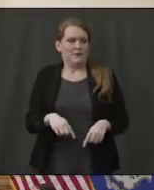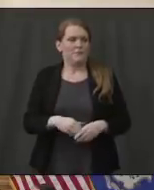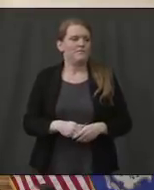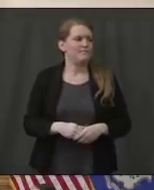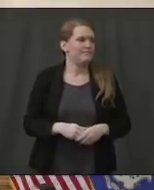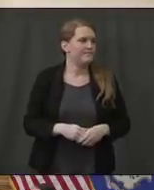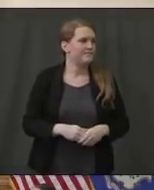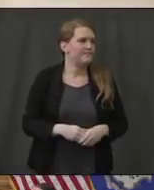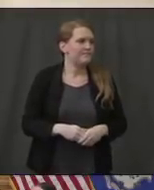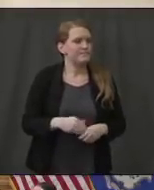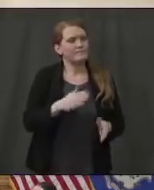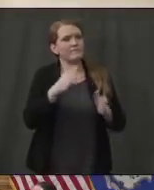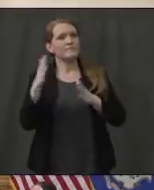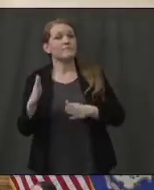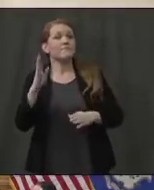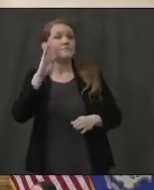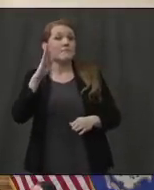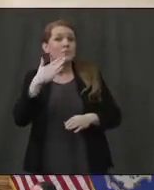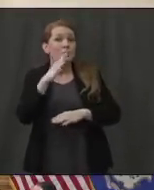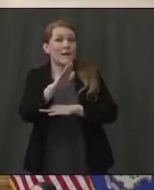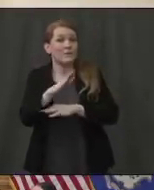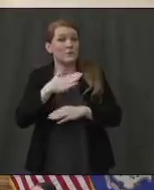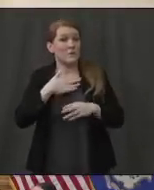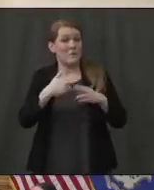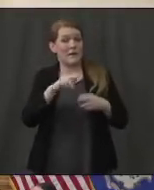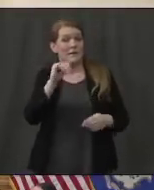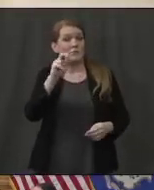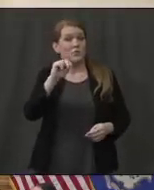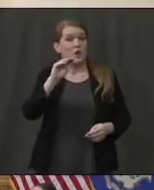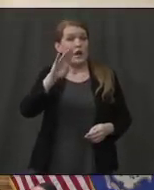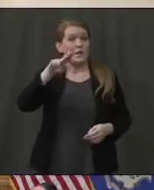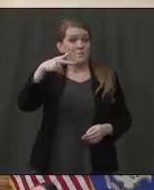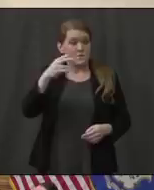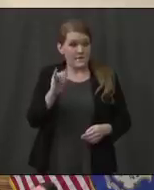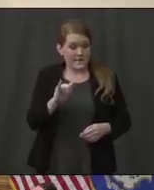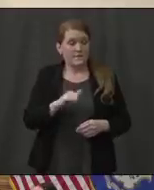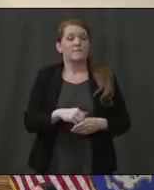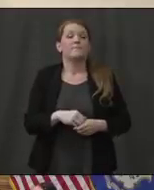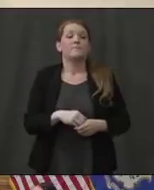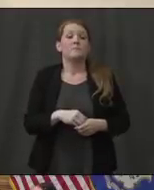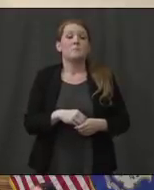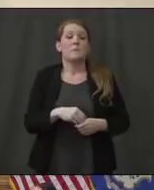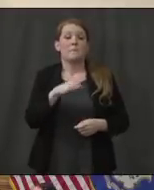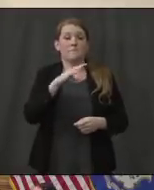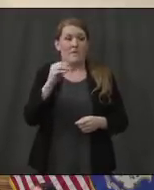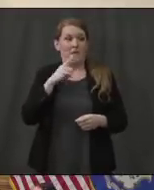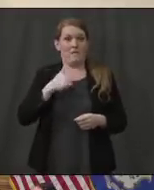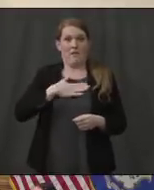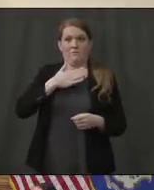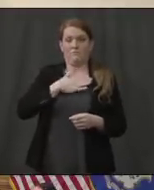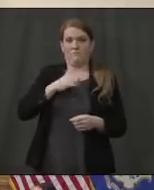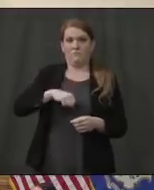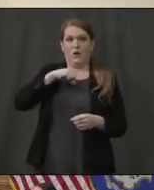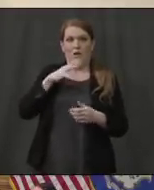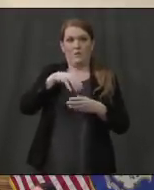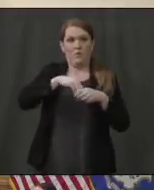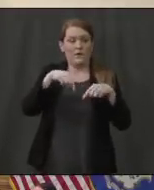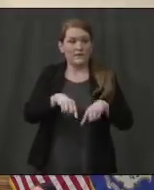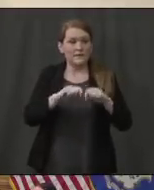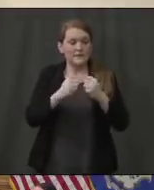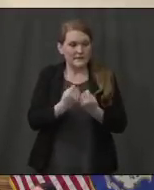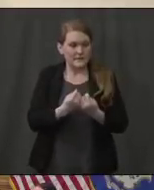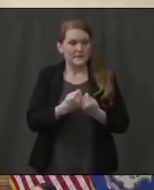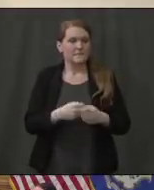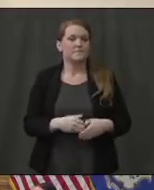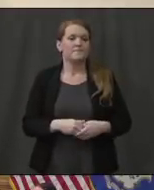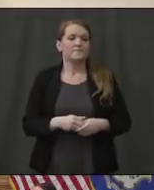Good afternoon. My name is John Murphy. I'm the CEO of New Vance Health, and I'm delighted to be part of this team. And I